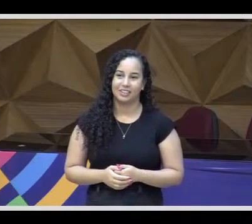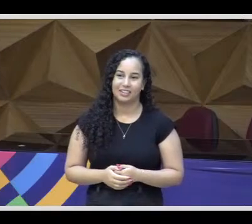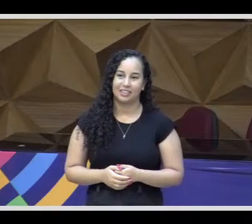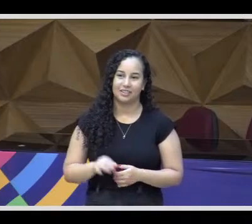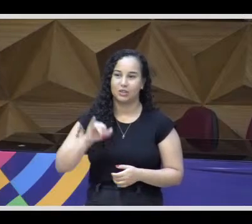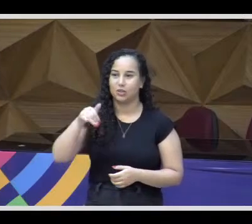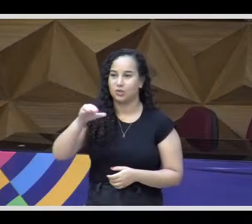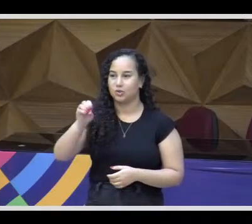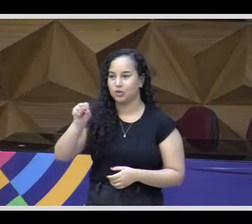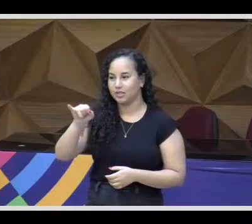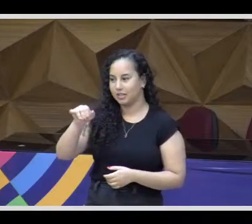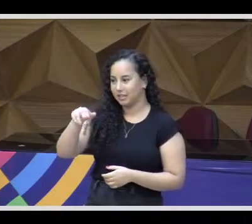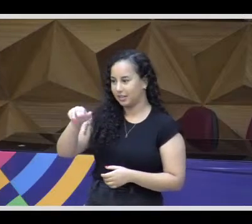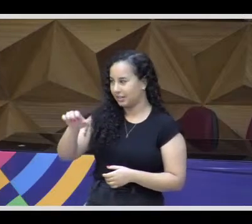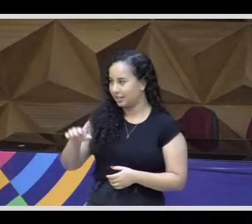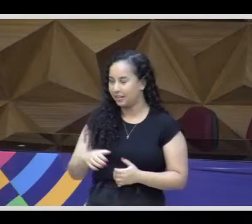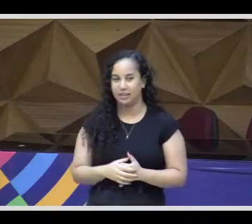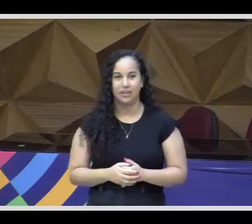Josiane.